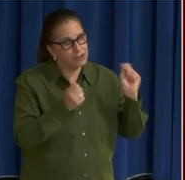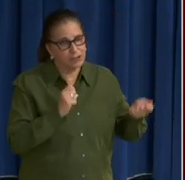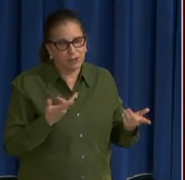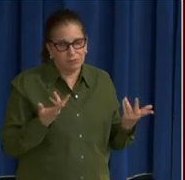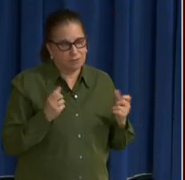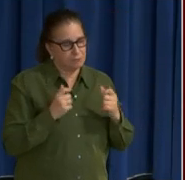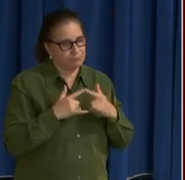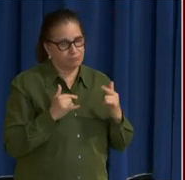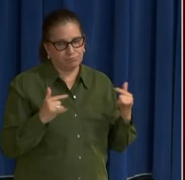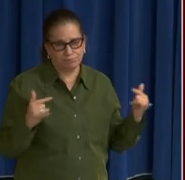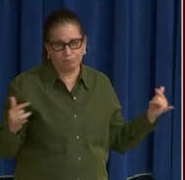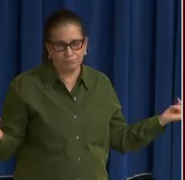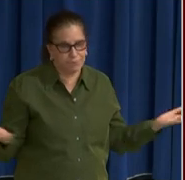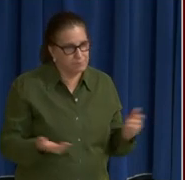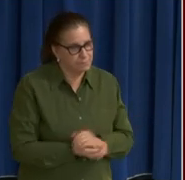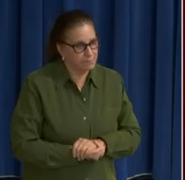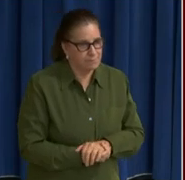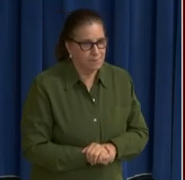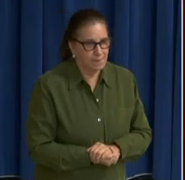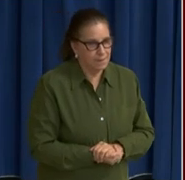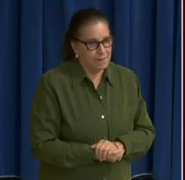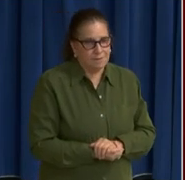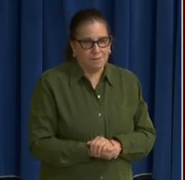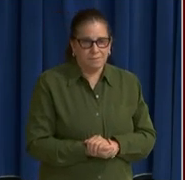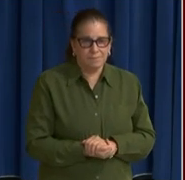difficult, how